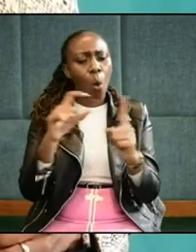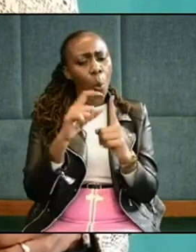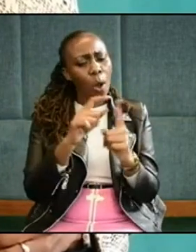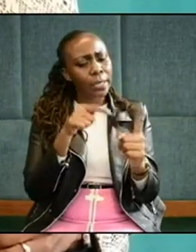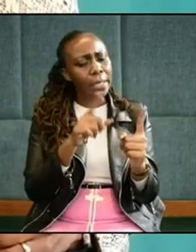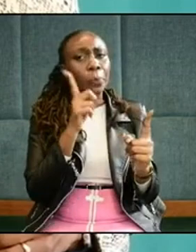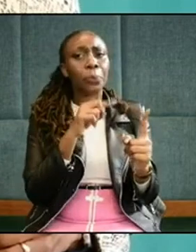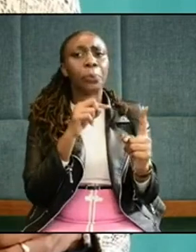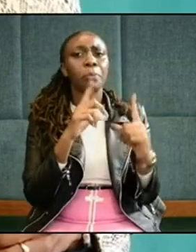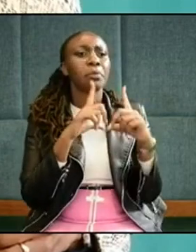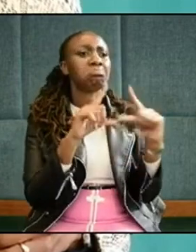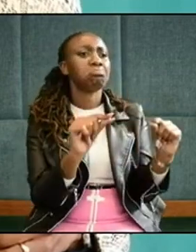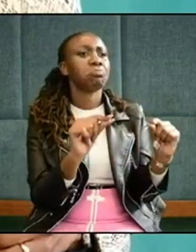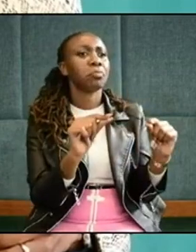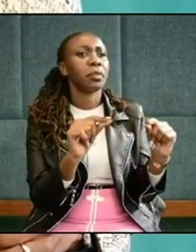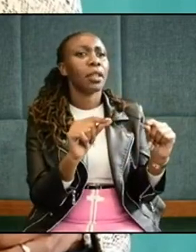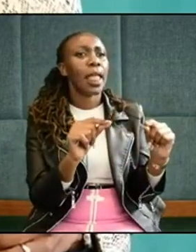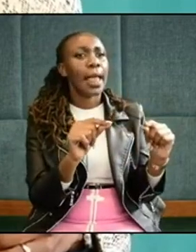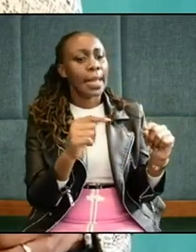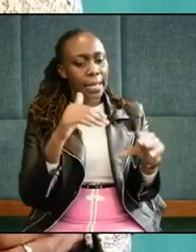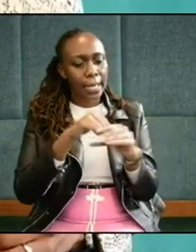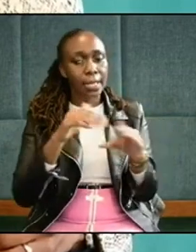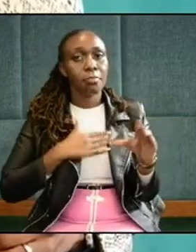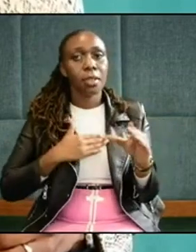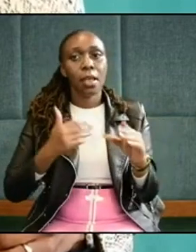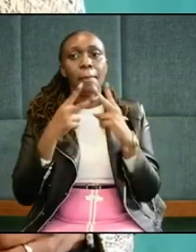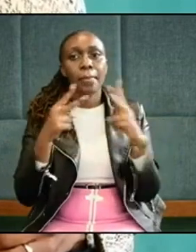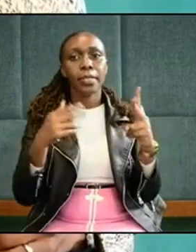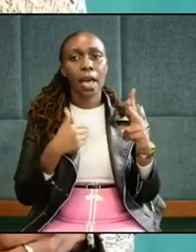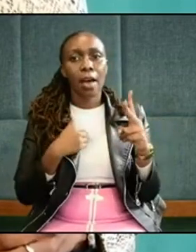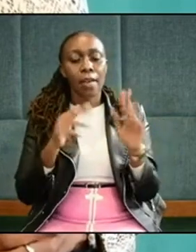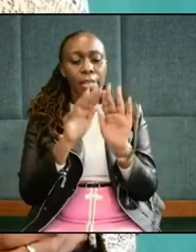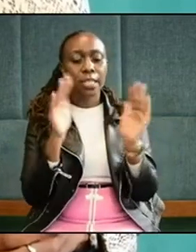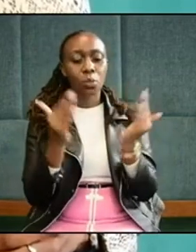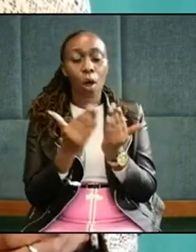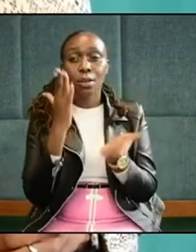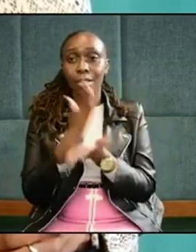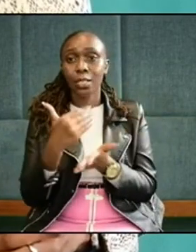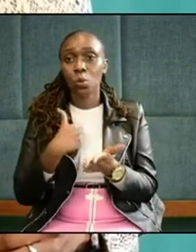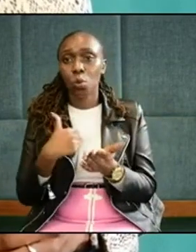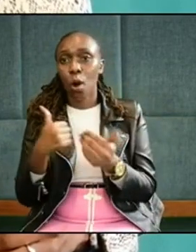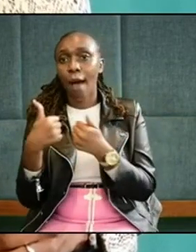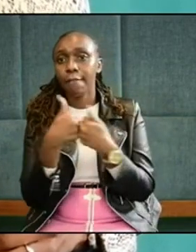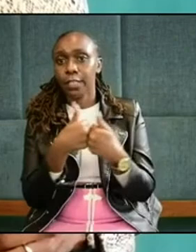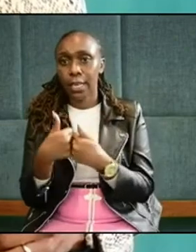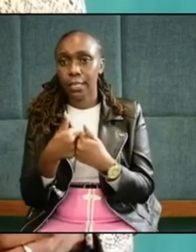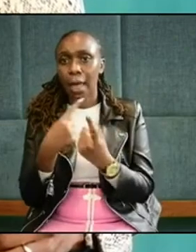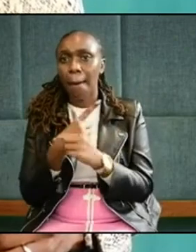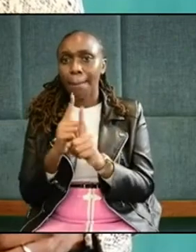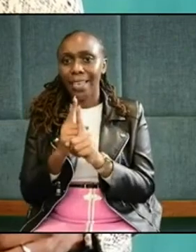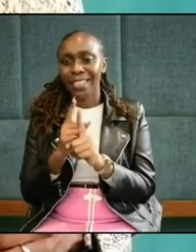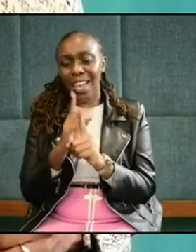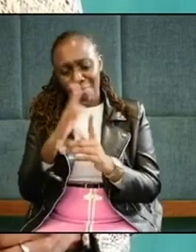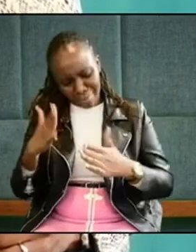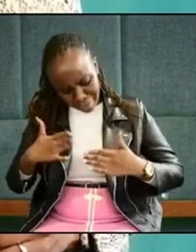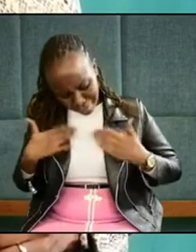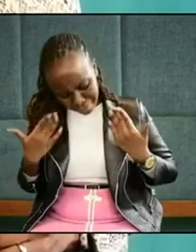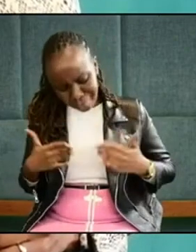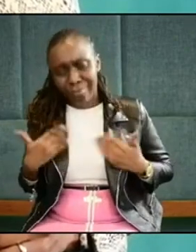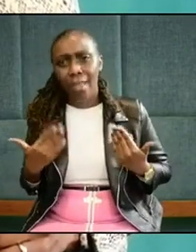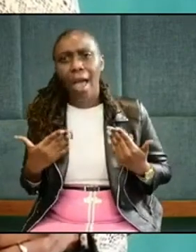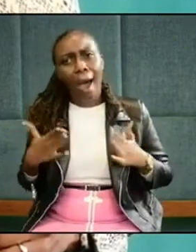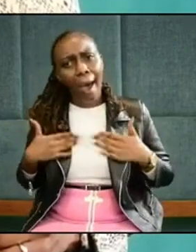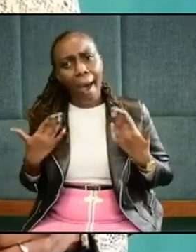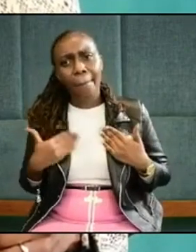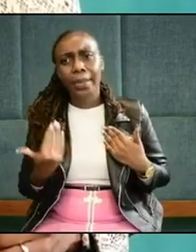spoken to you, that in me you may have peace. In this world, you'll have tribulations. But be of good cheer. Cheer